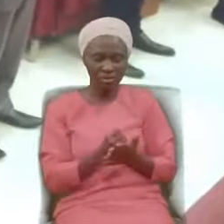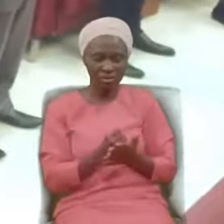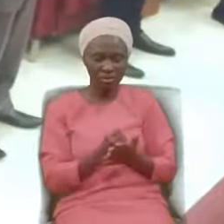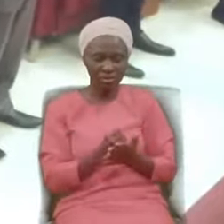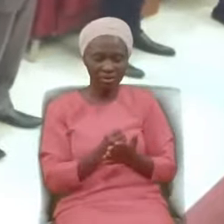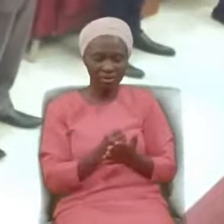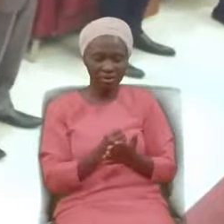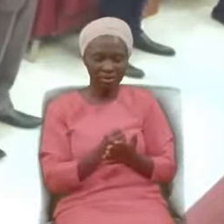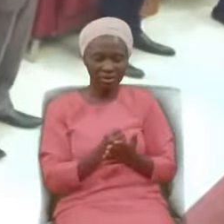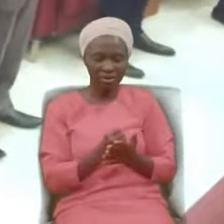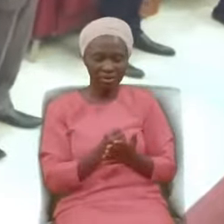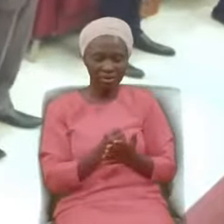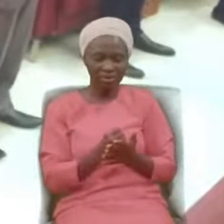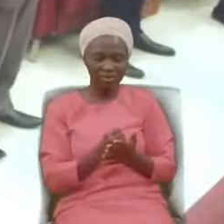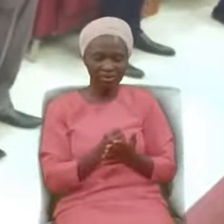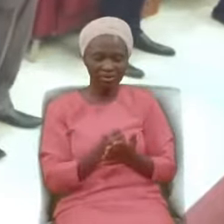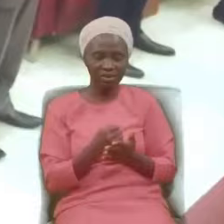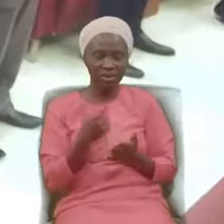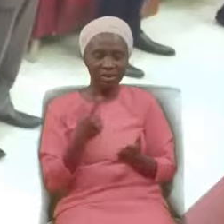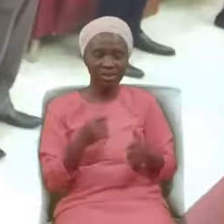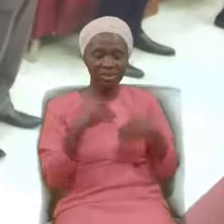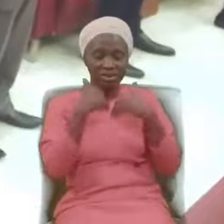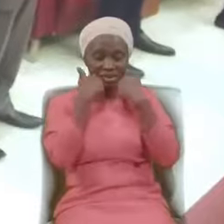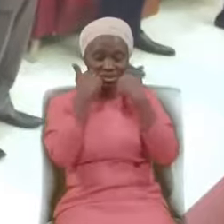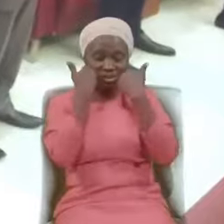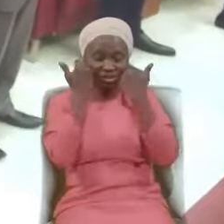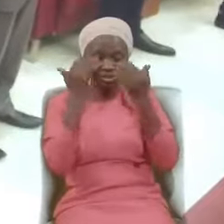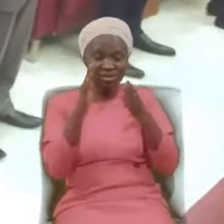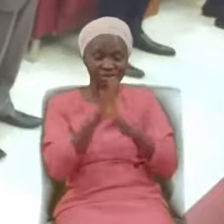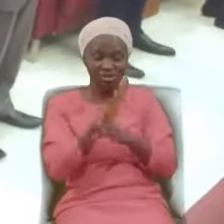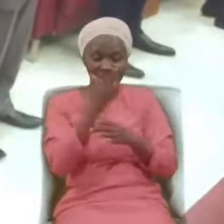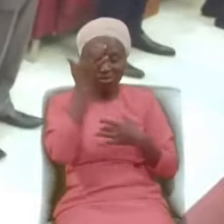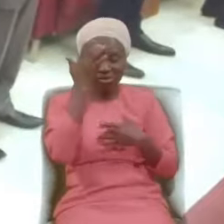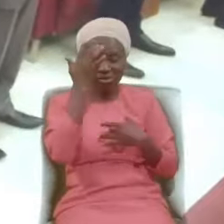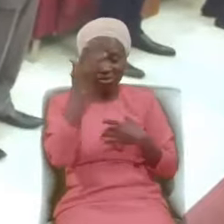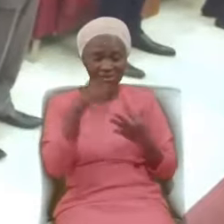A shameful disease is gone.